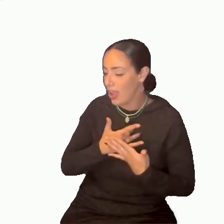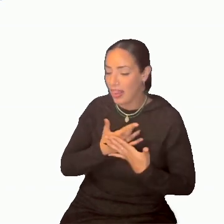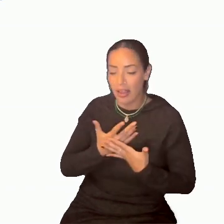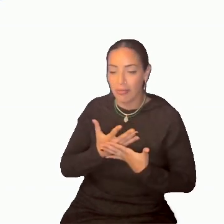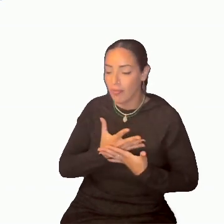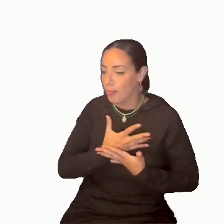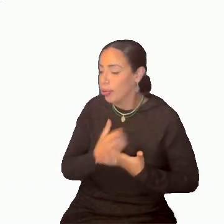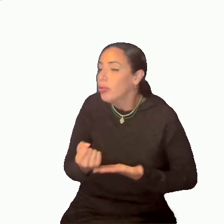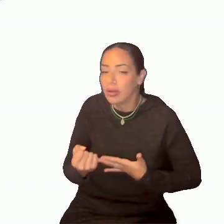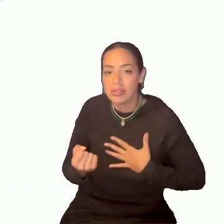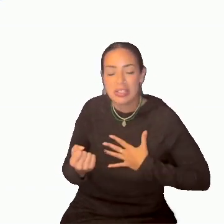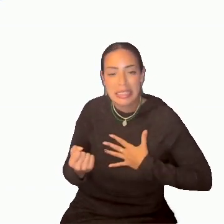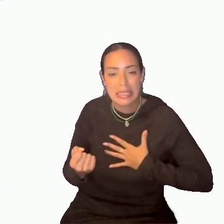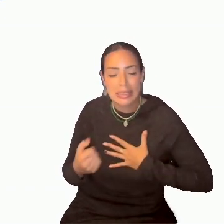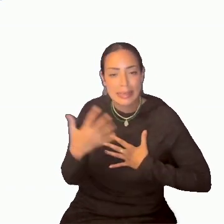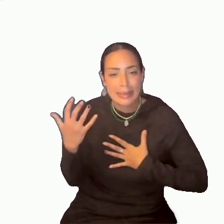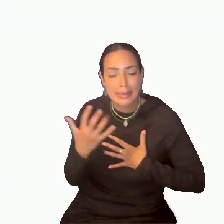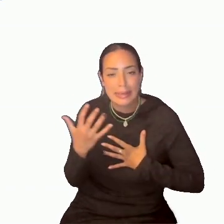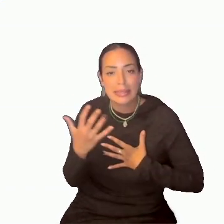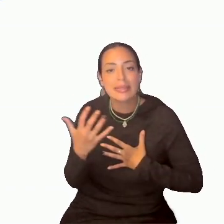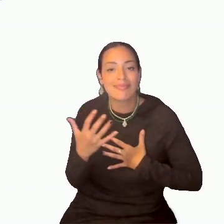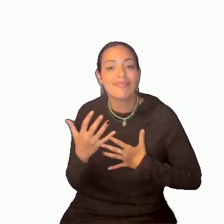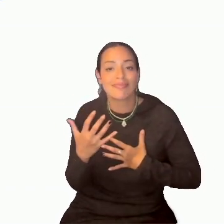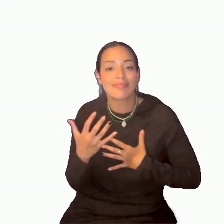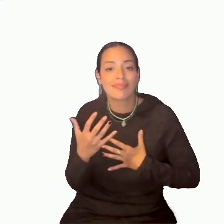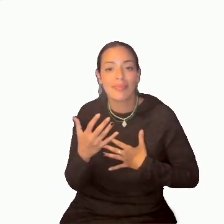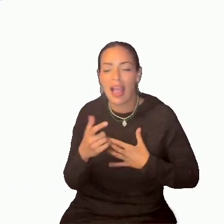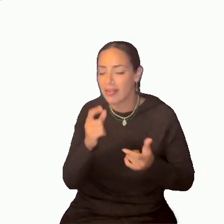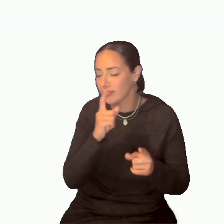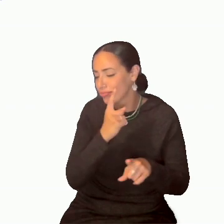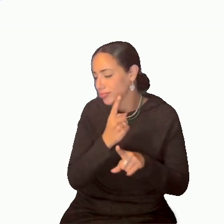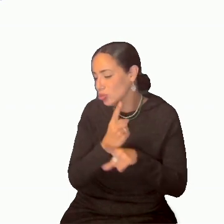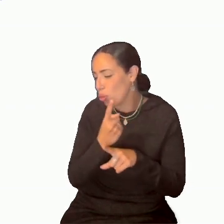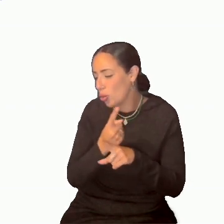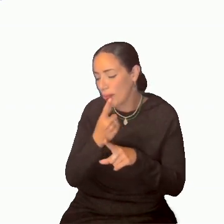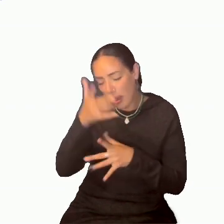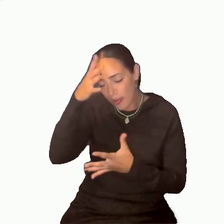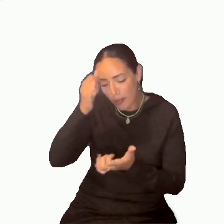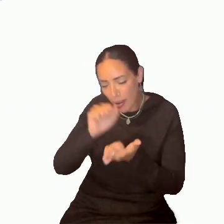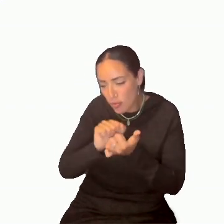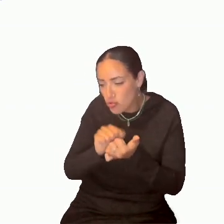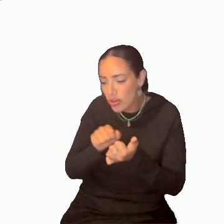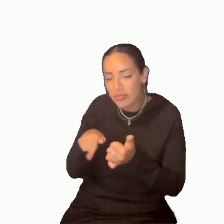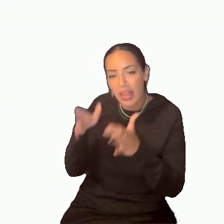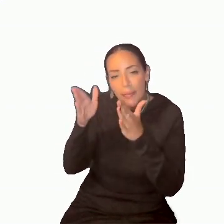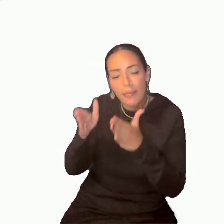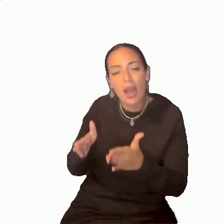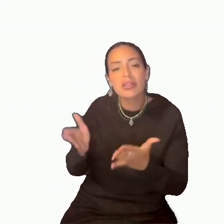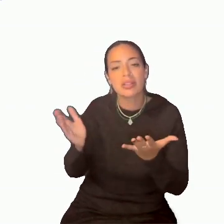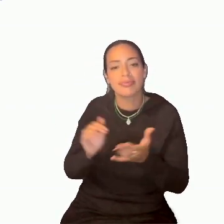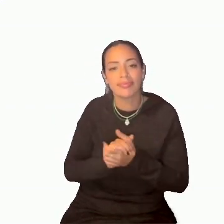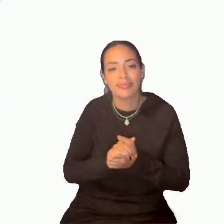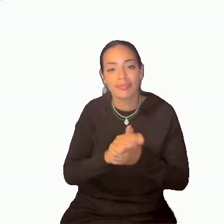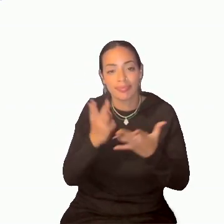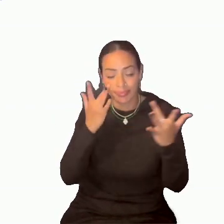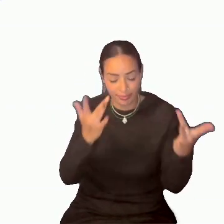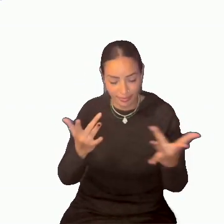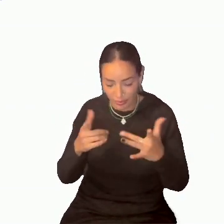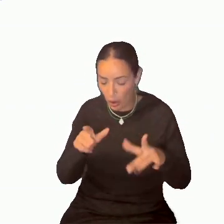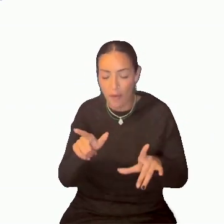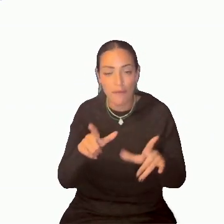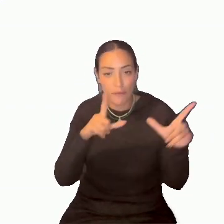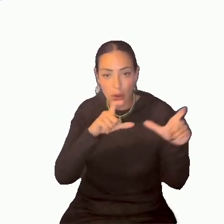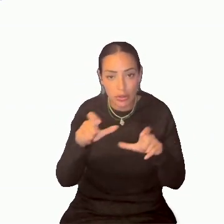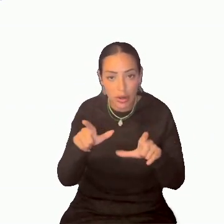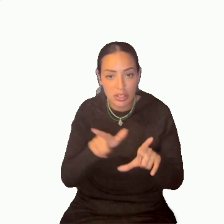their families, and of all the ways in which they would remember, honour and memorialise them. I was shown photographs of young men and women who